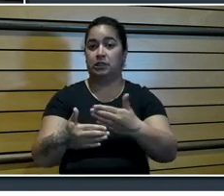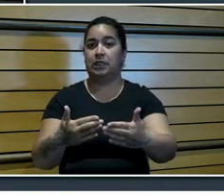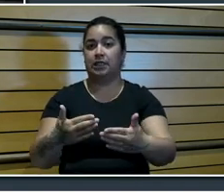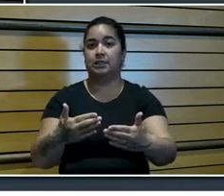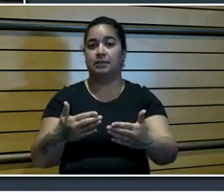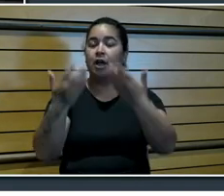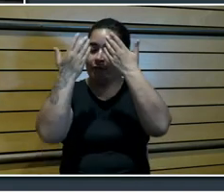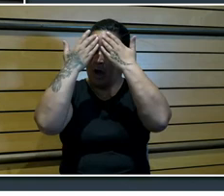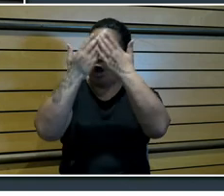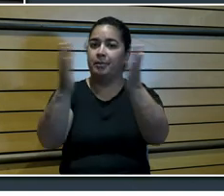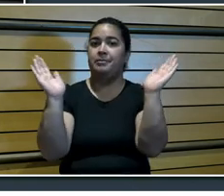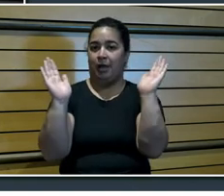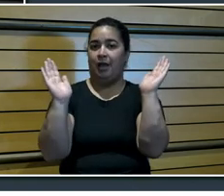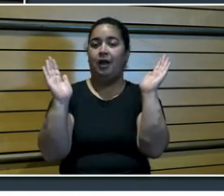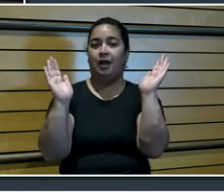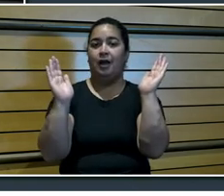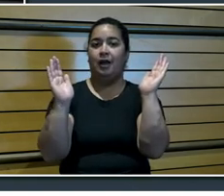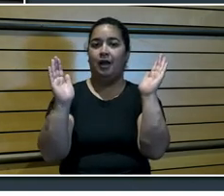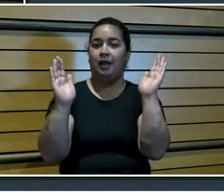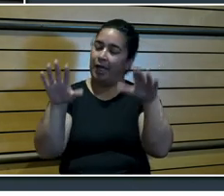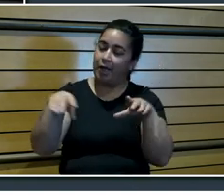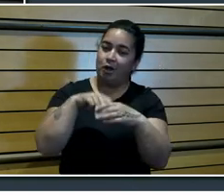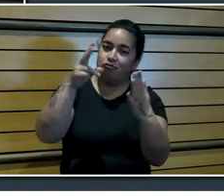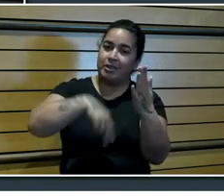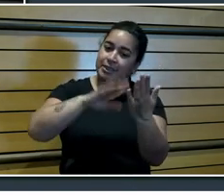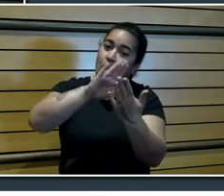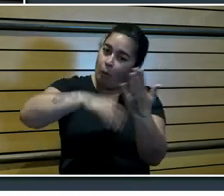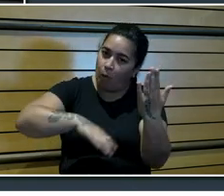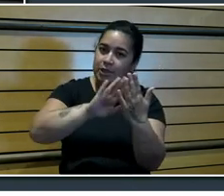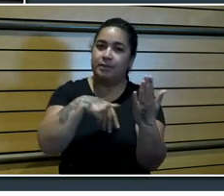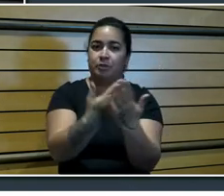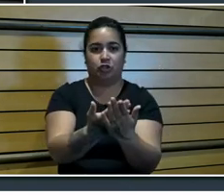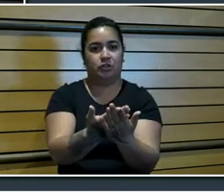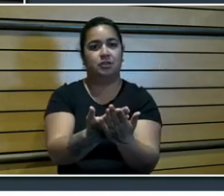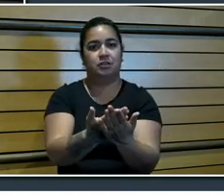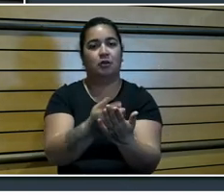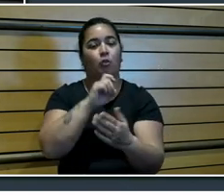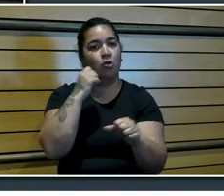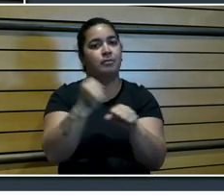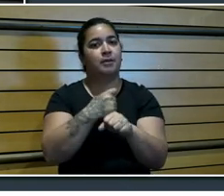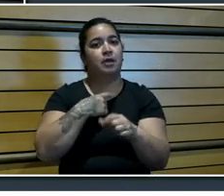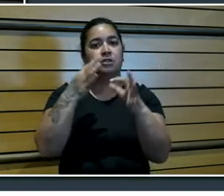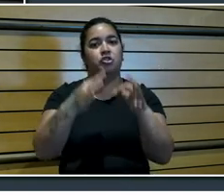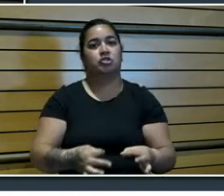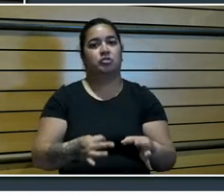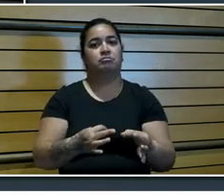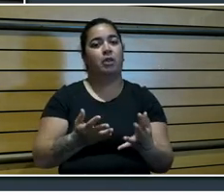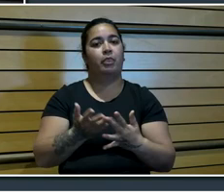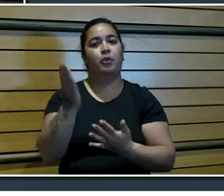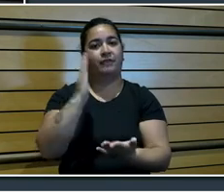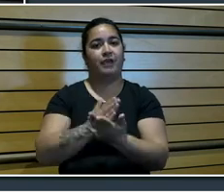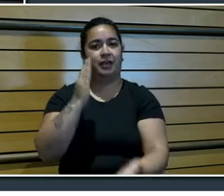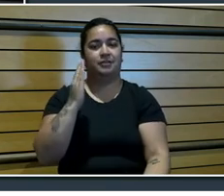an open mind, which included reading every submission that was provided to me, and I'll make my decision based on the facts presented over these submissions. Kia